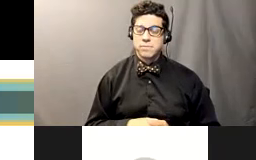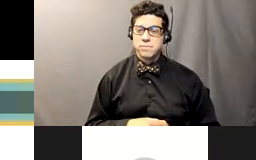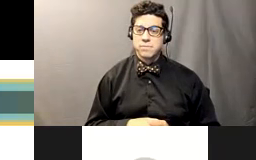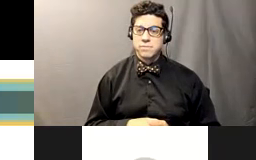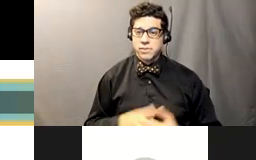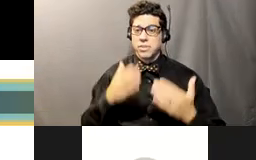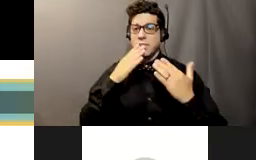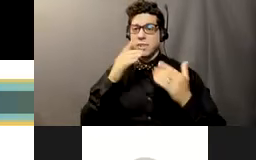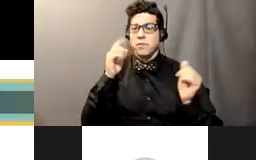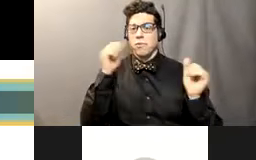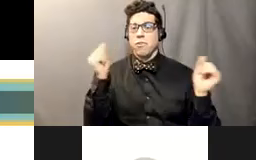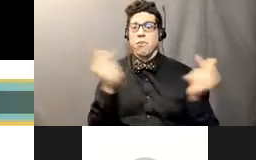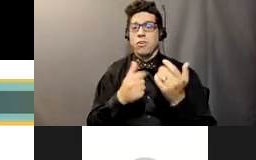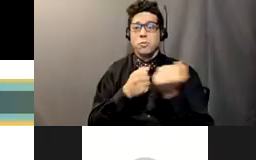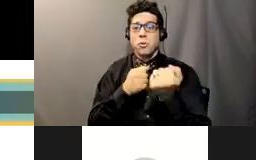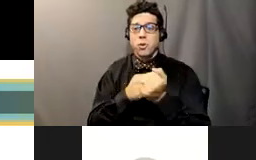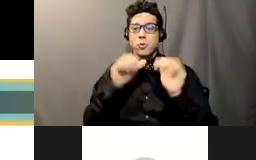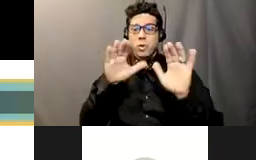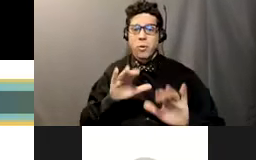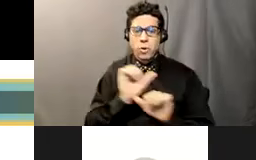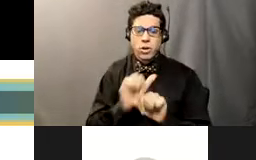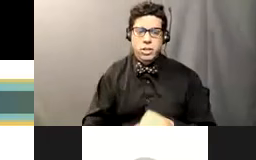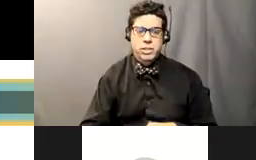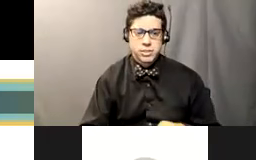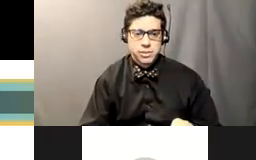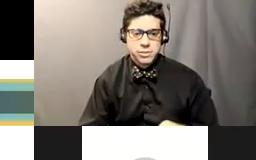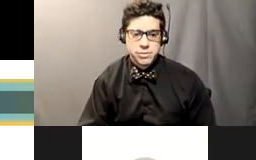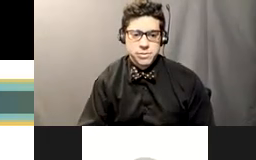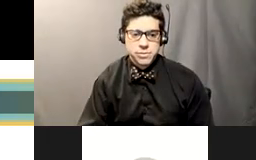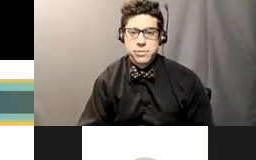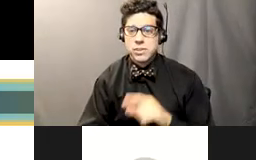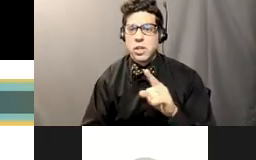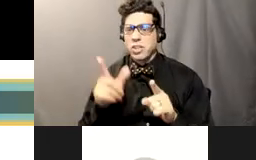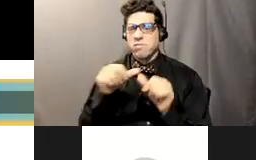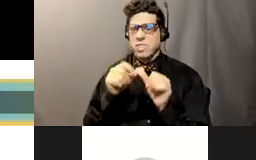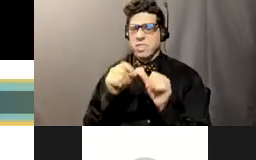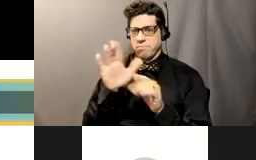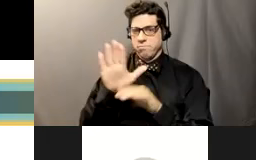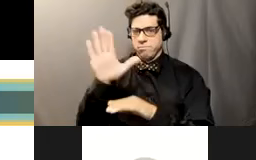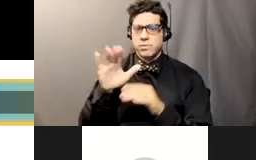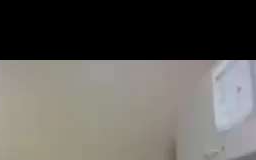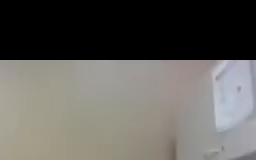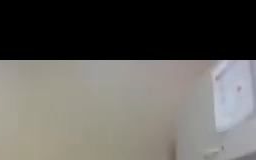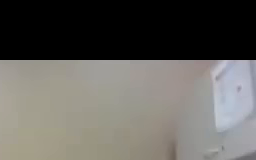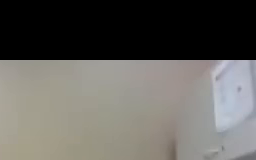for all the great work that has been done by our coalition members and chairs.